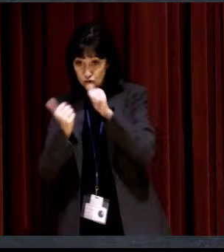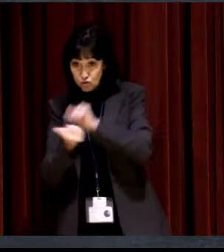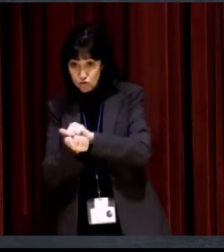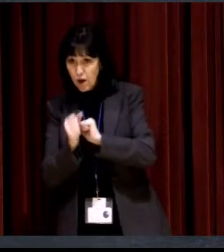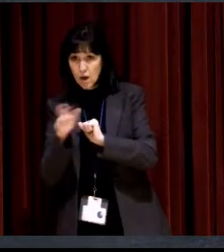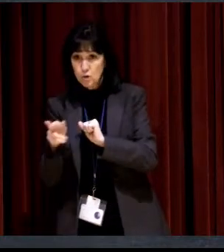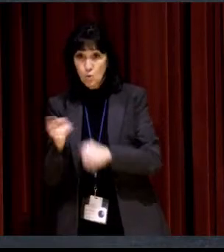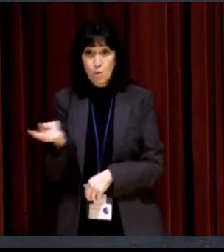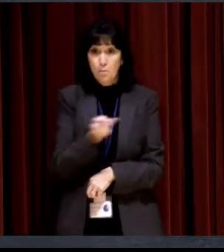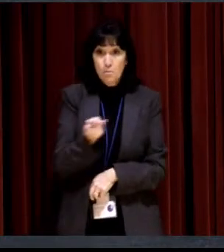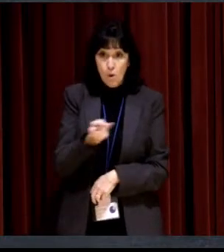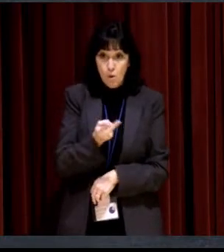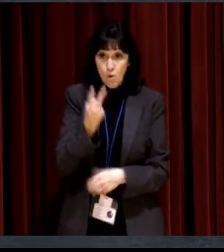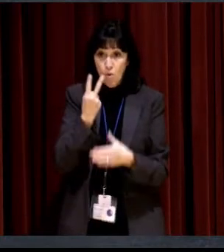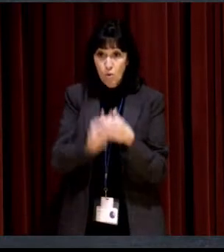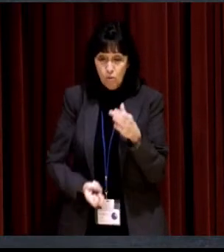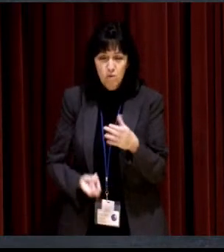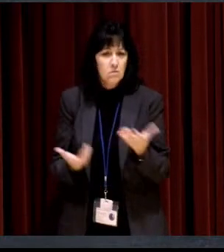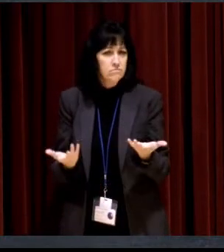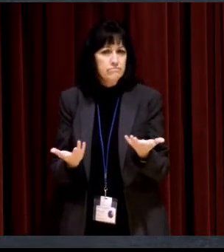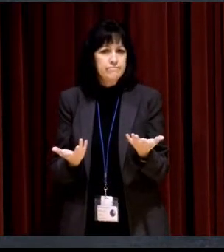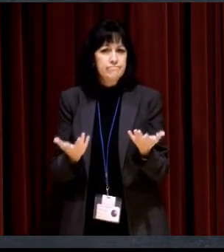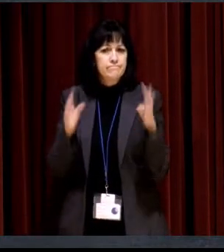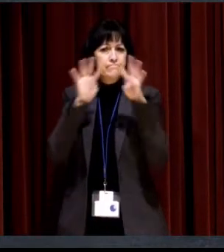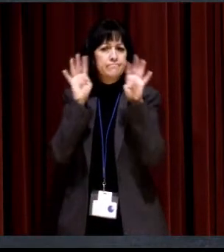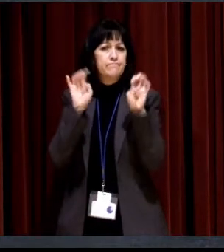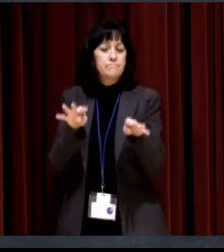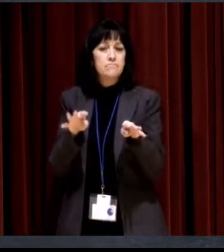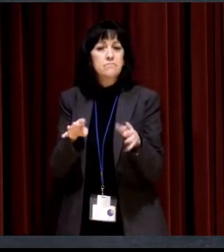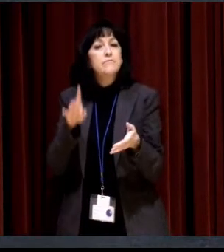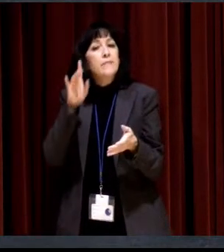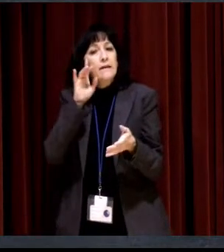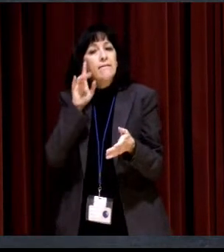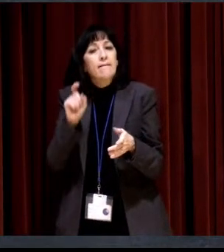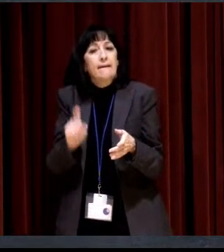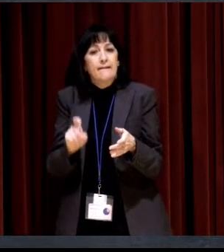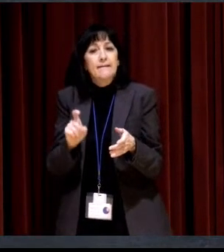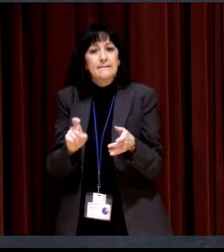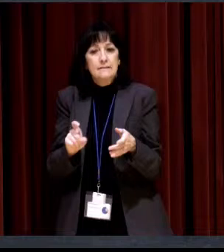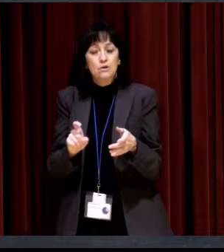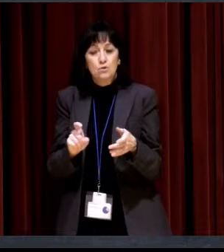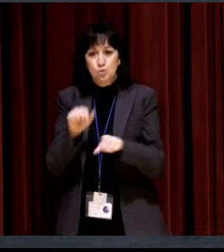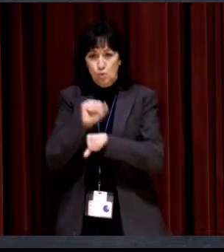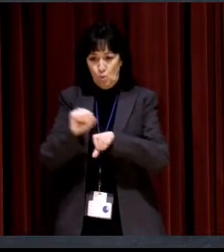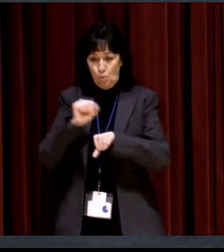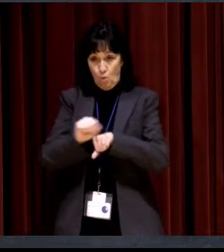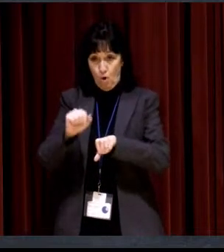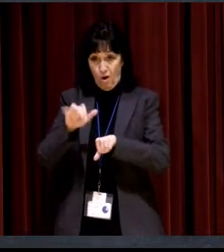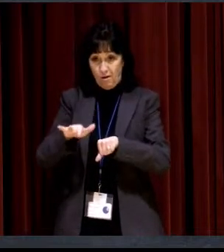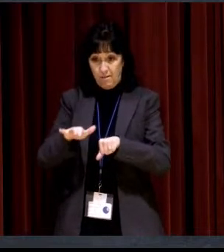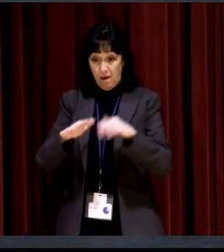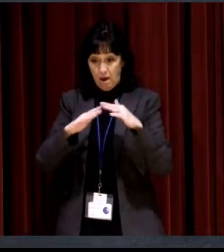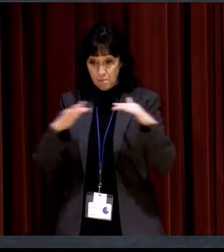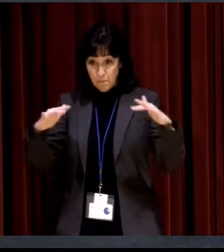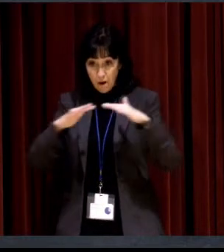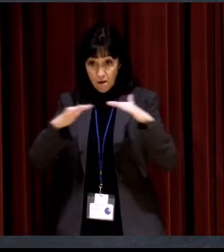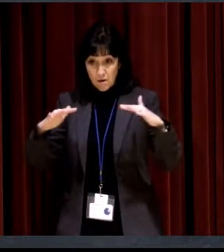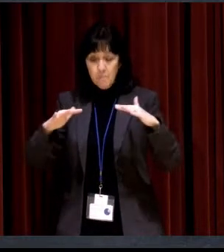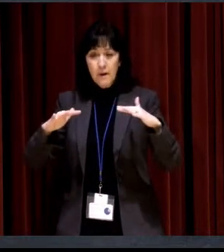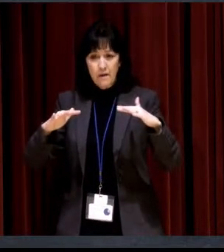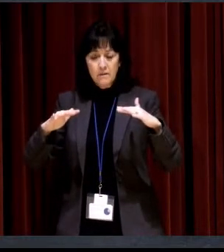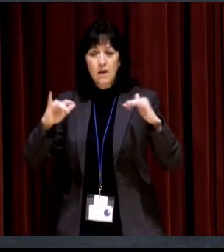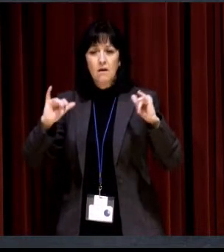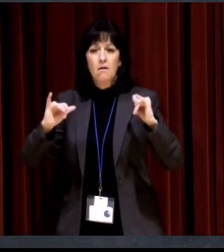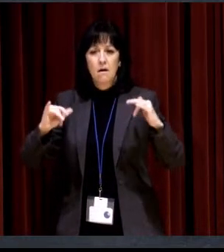John to decide. I think it's for, as we talked about before, working from the bottom up, telling us what you need. And so I think that